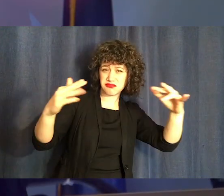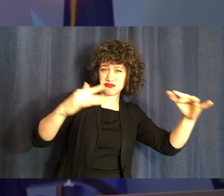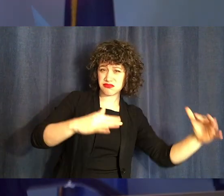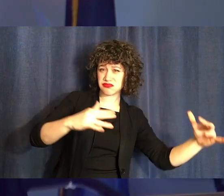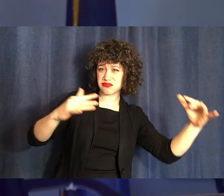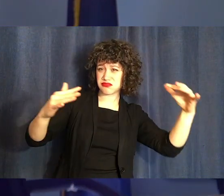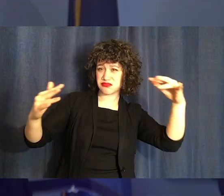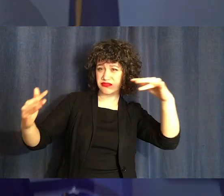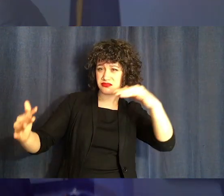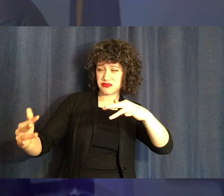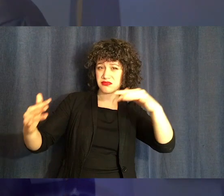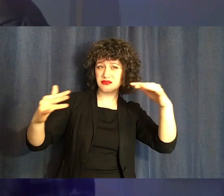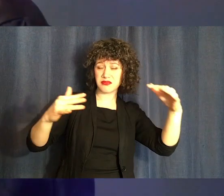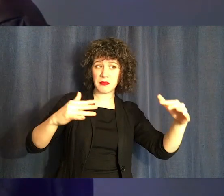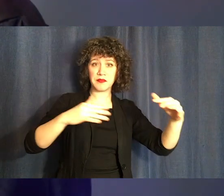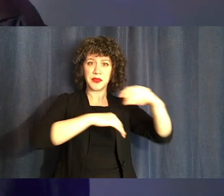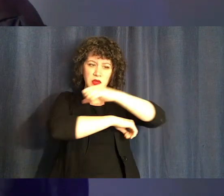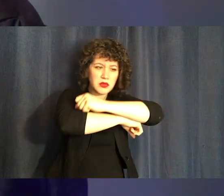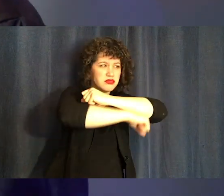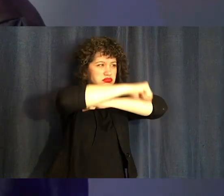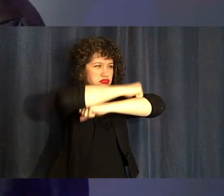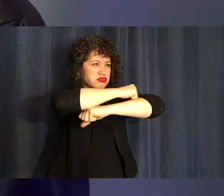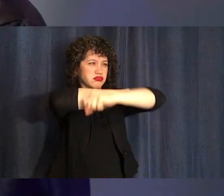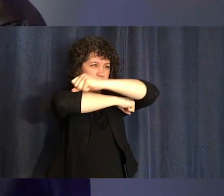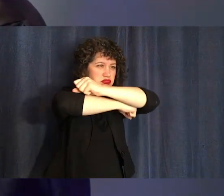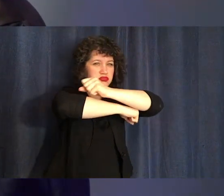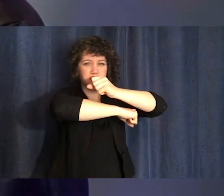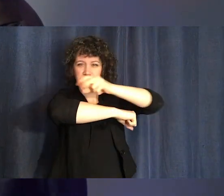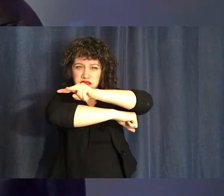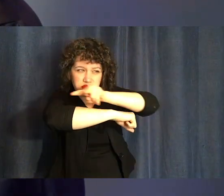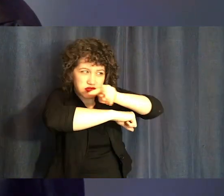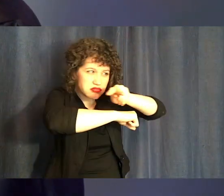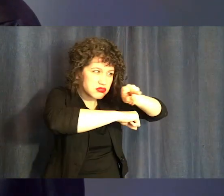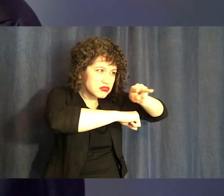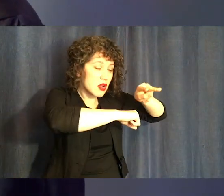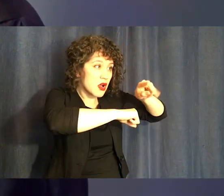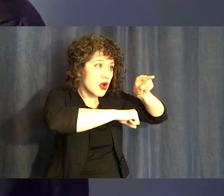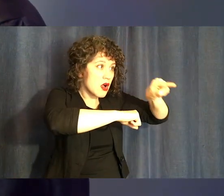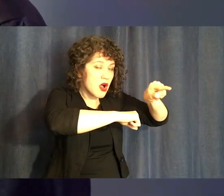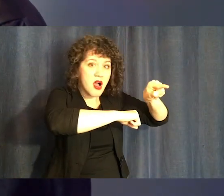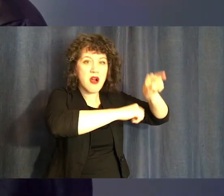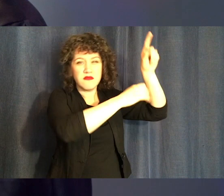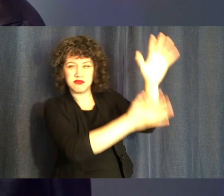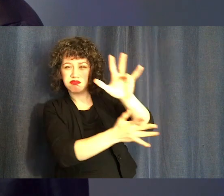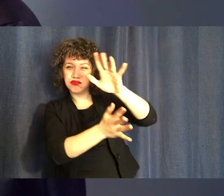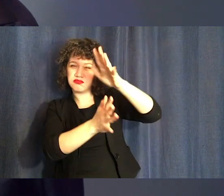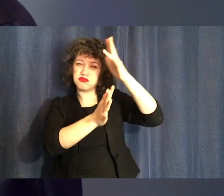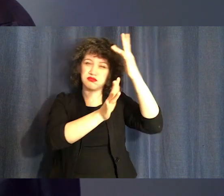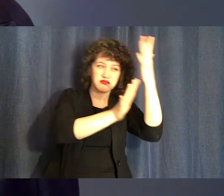perilous fight. O'er the ramparts we watched were so